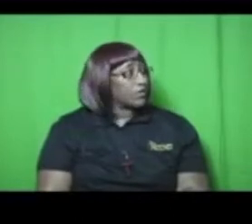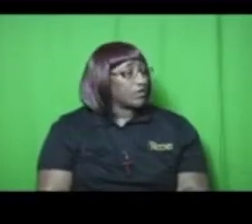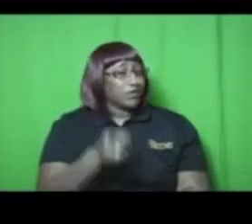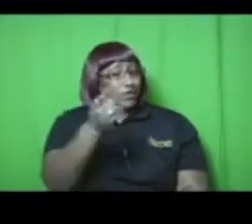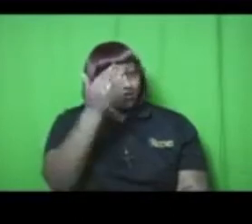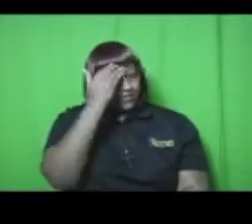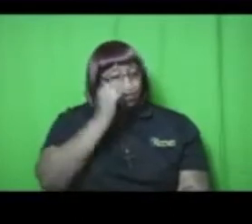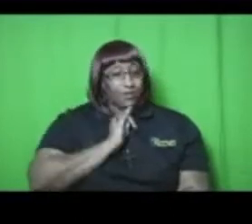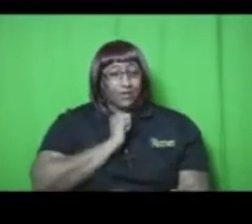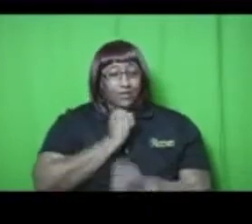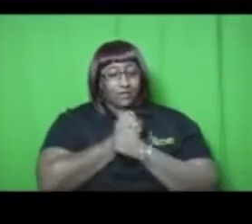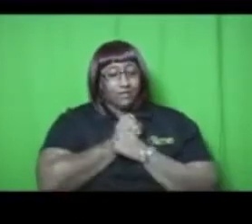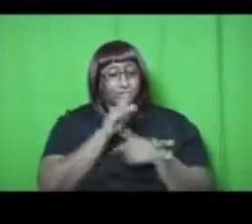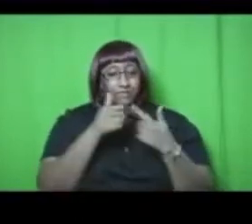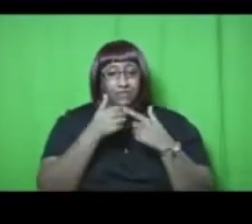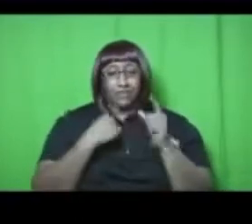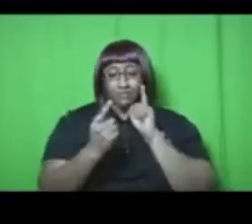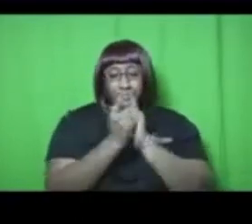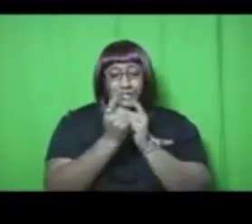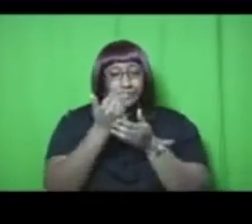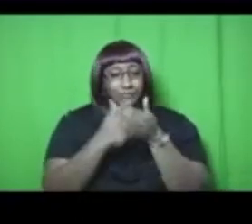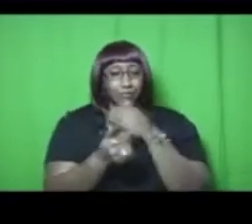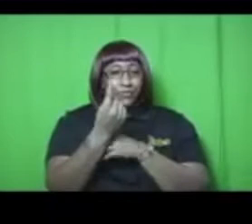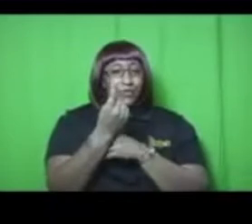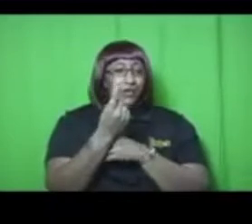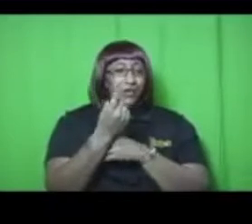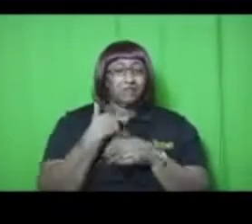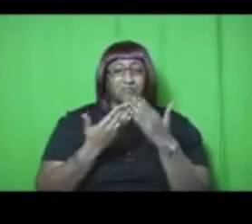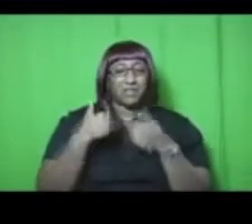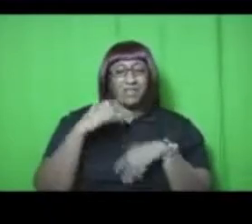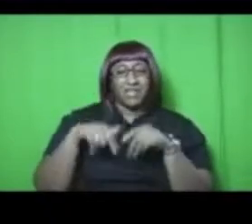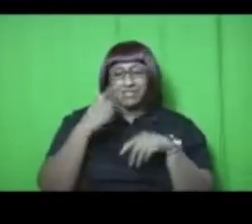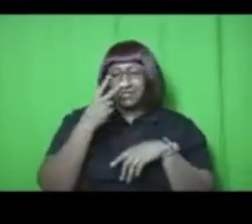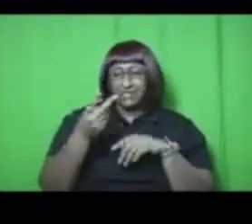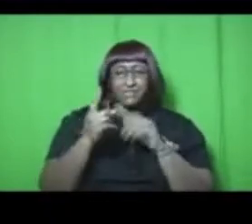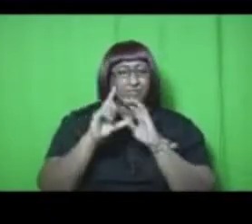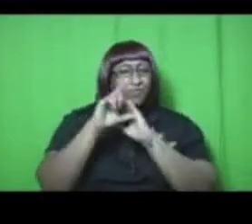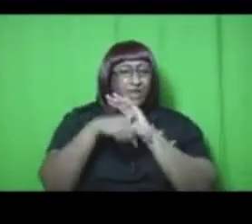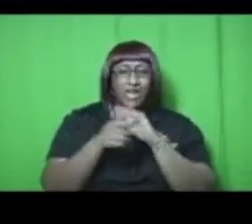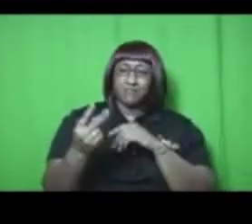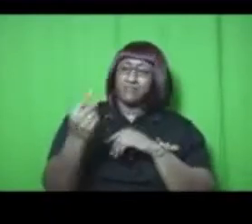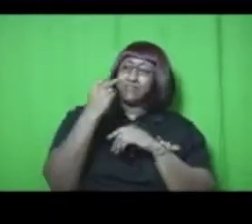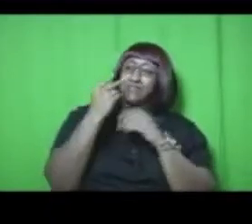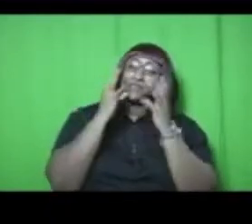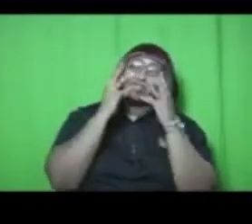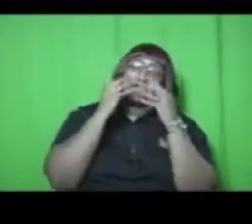You know, I love when I meet someone and maybe hadn't seen them for a while and they look at me and they